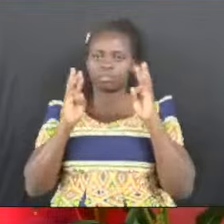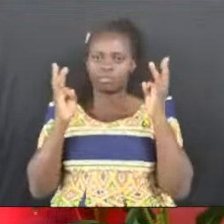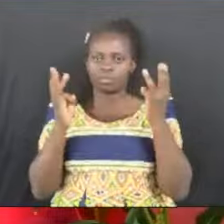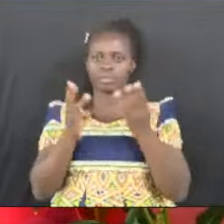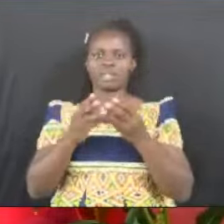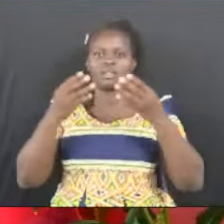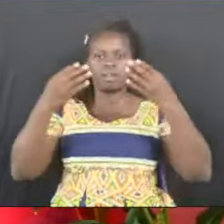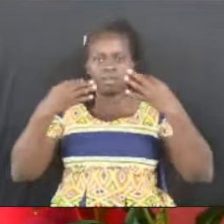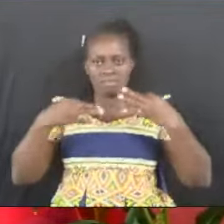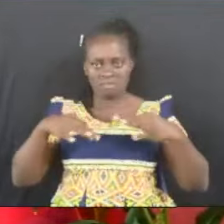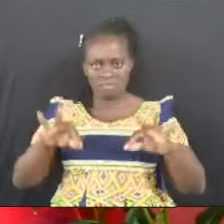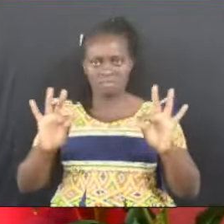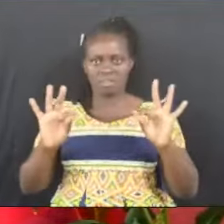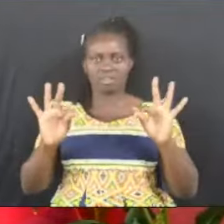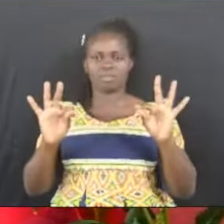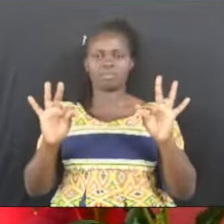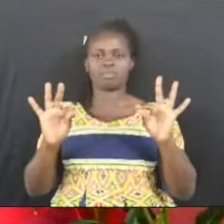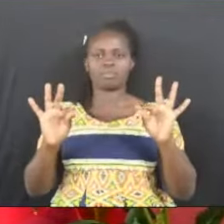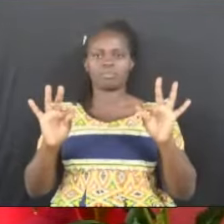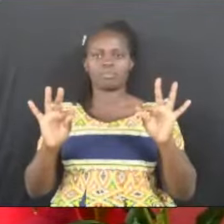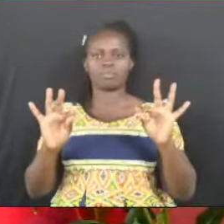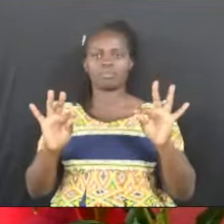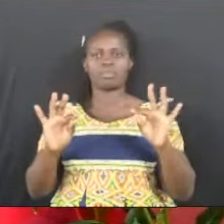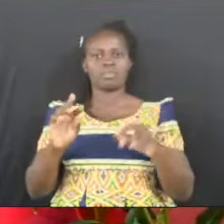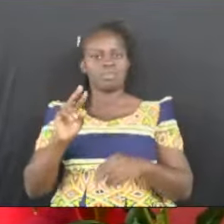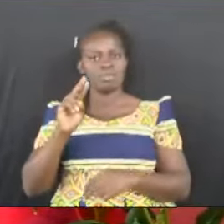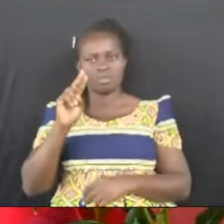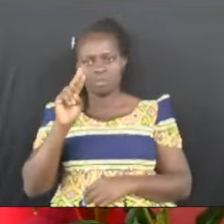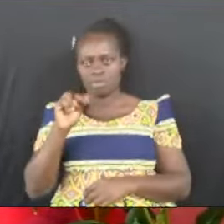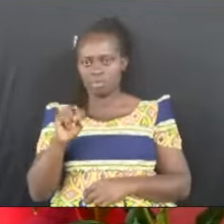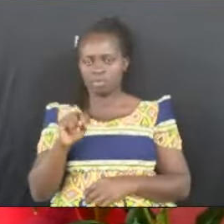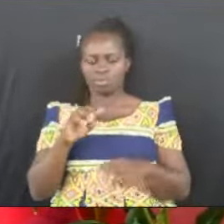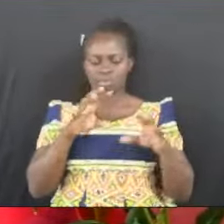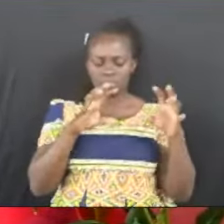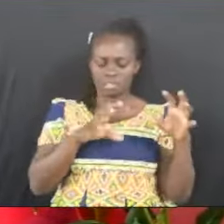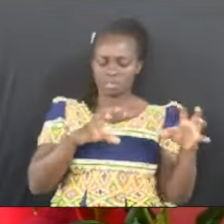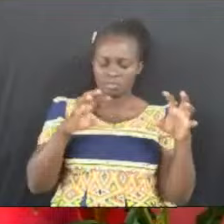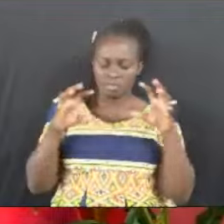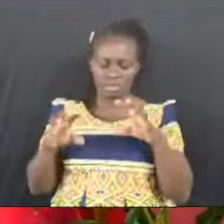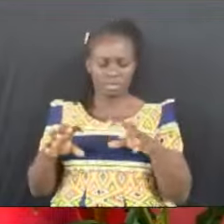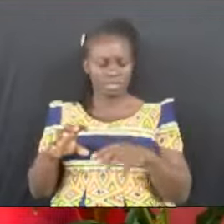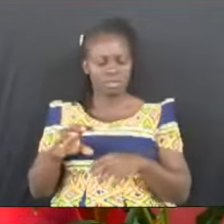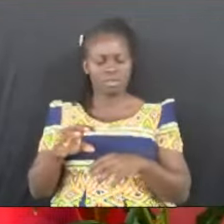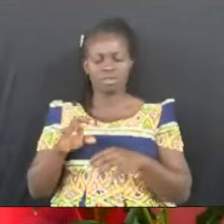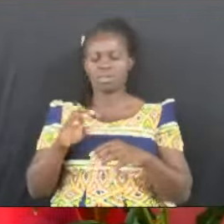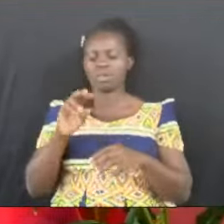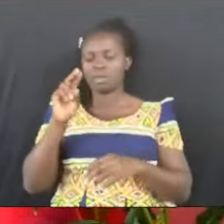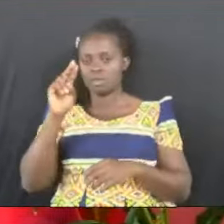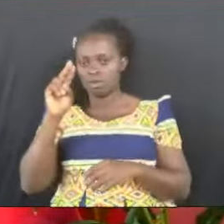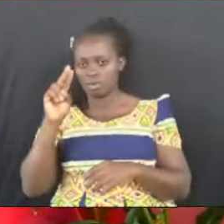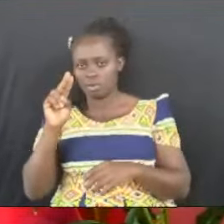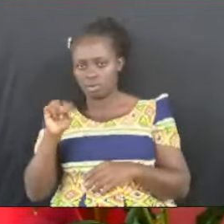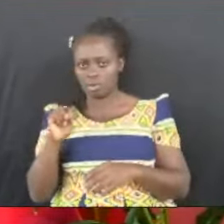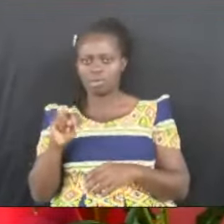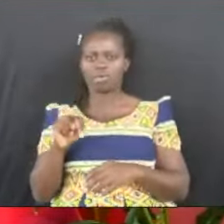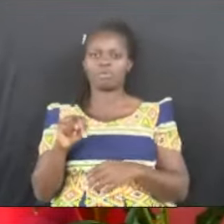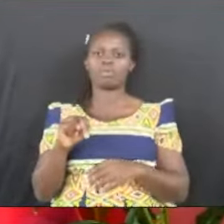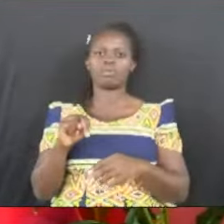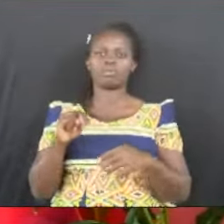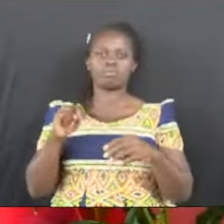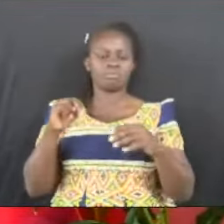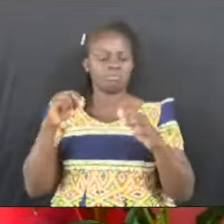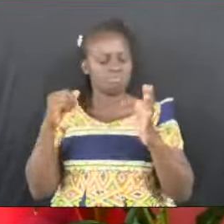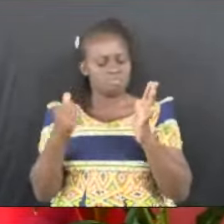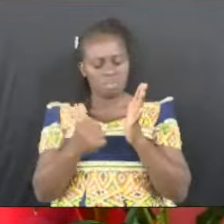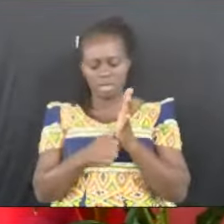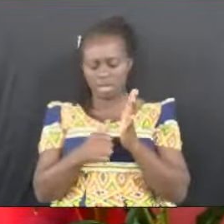justice and righteousness, where there will be no more suffering, no more pain, no more disease. I mean, it